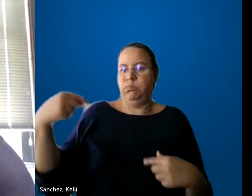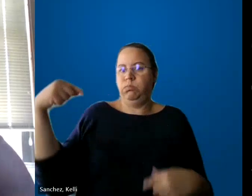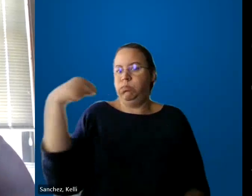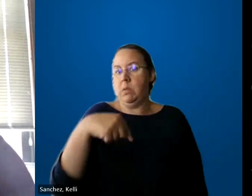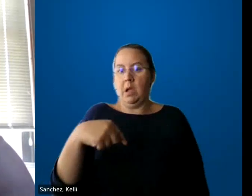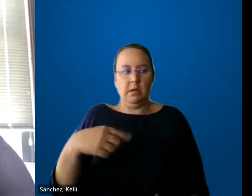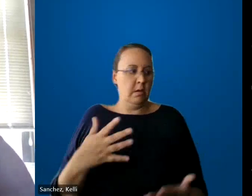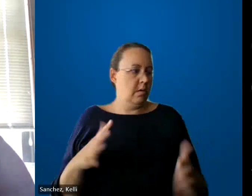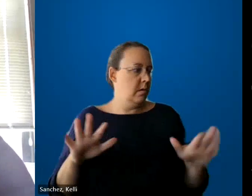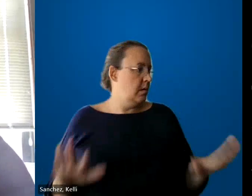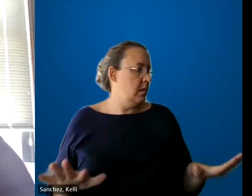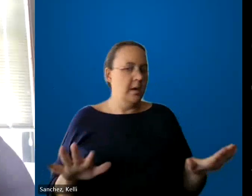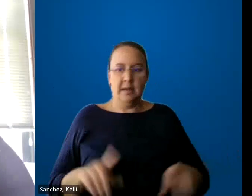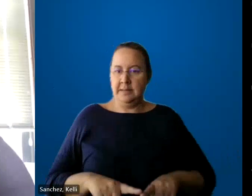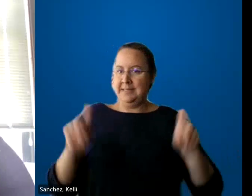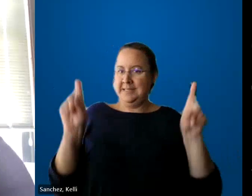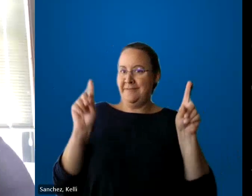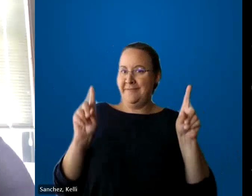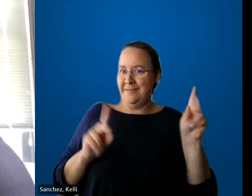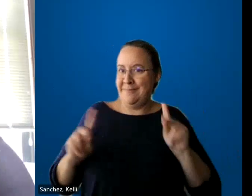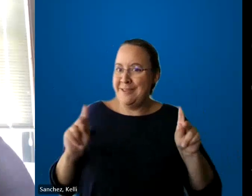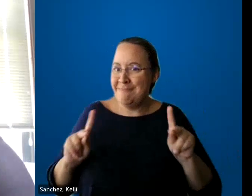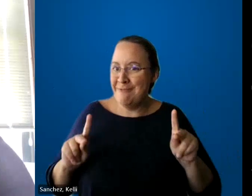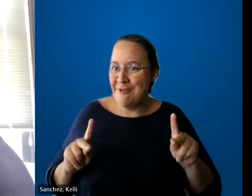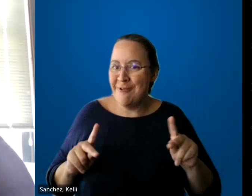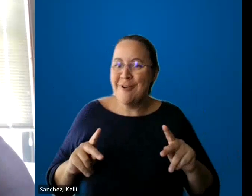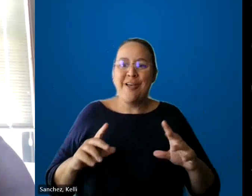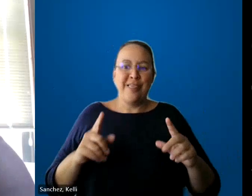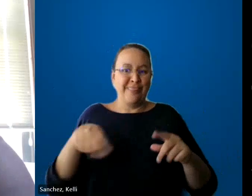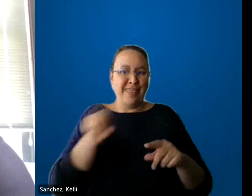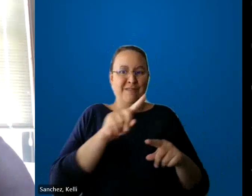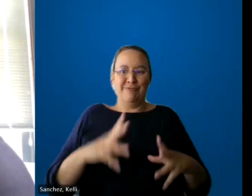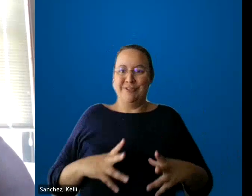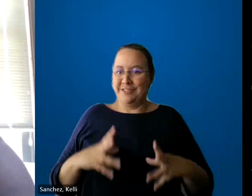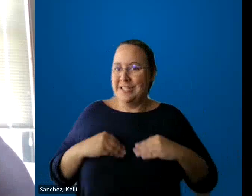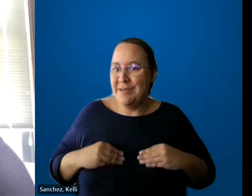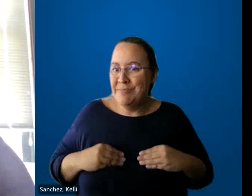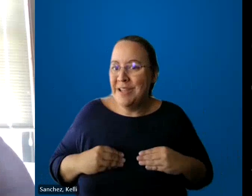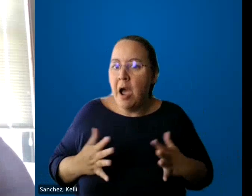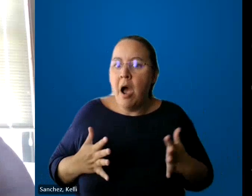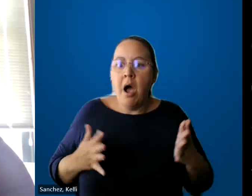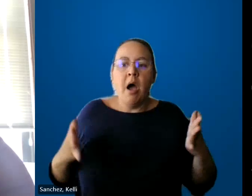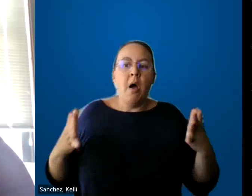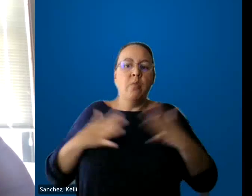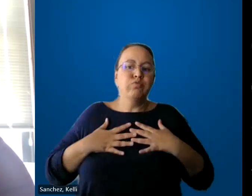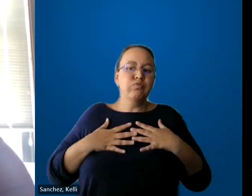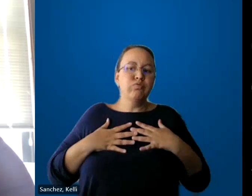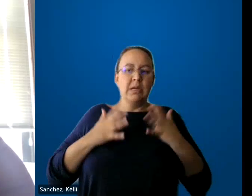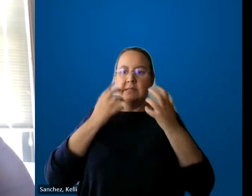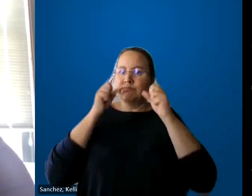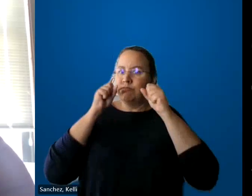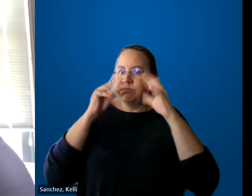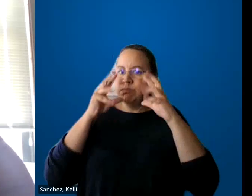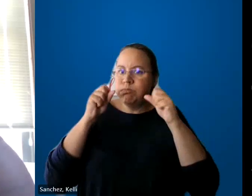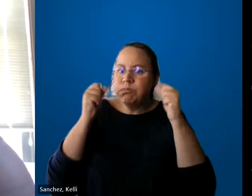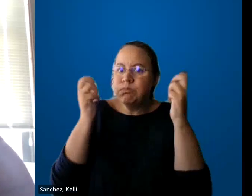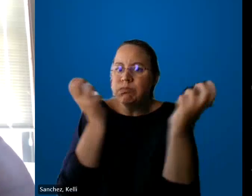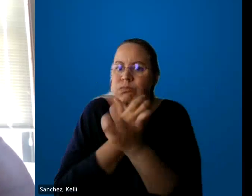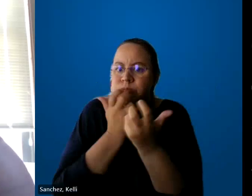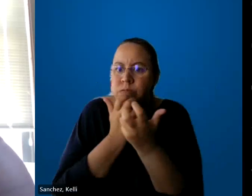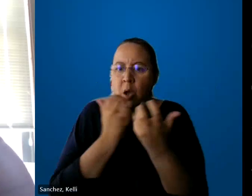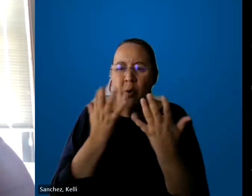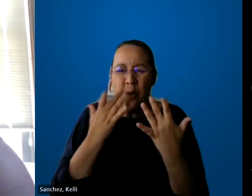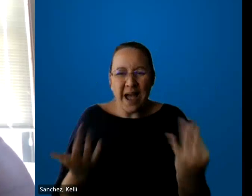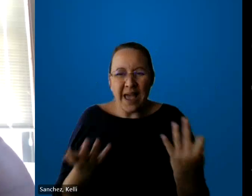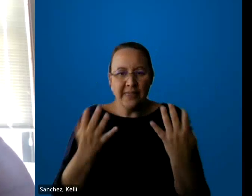different plethora of people and accepting this, and oh my God, like that's amazing. Because there's not,